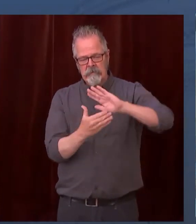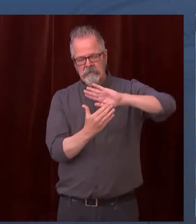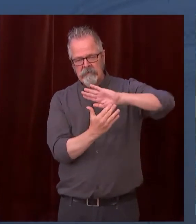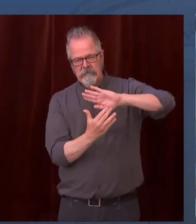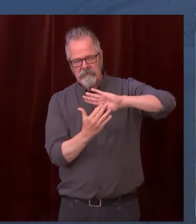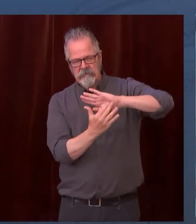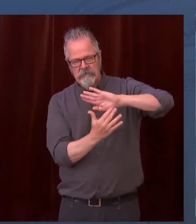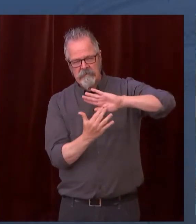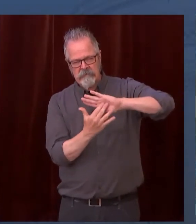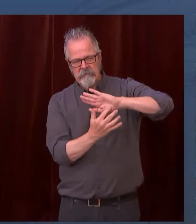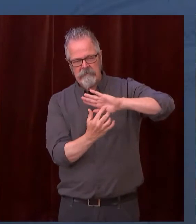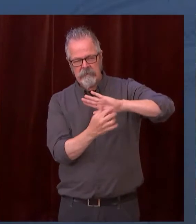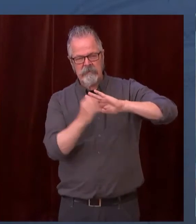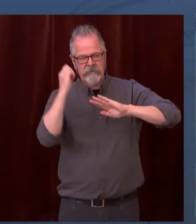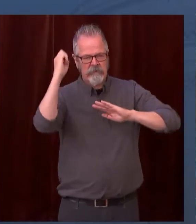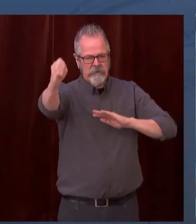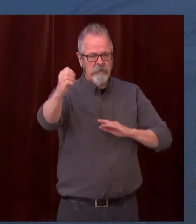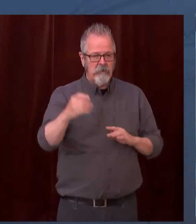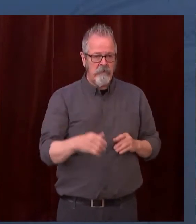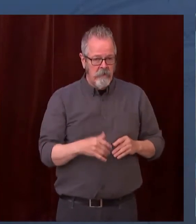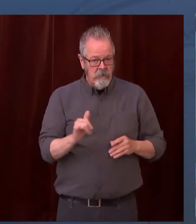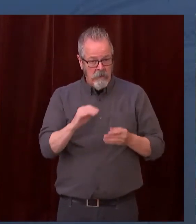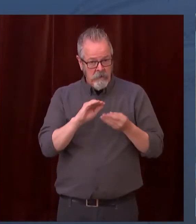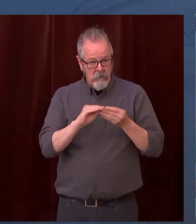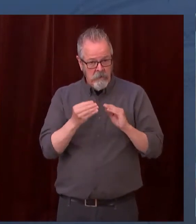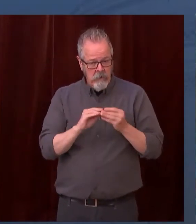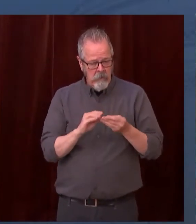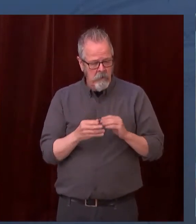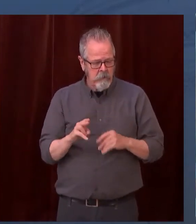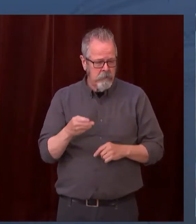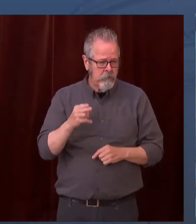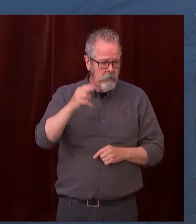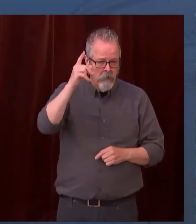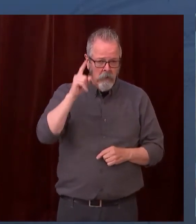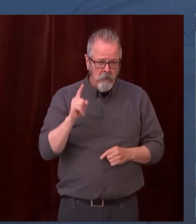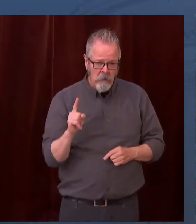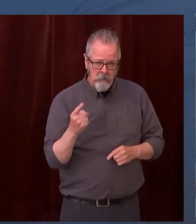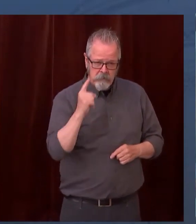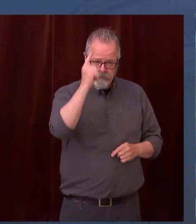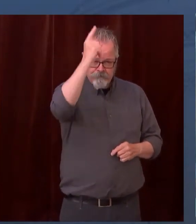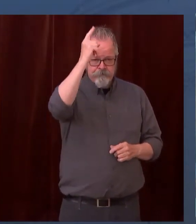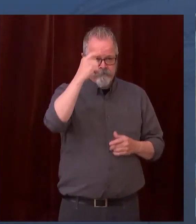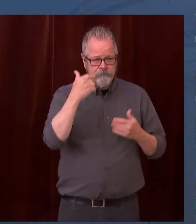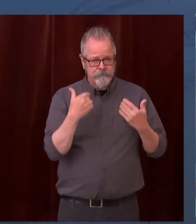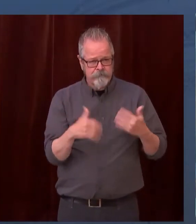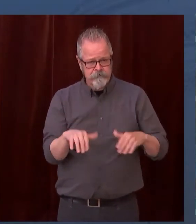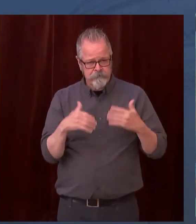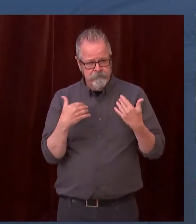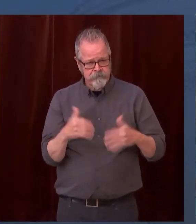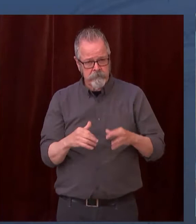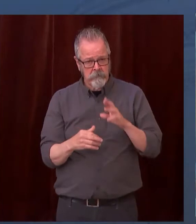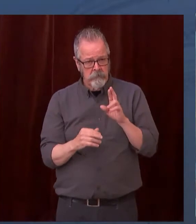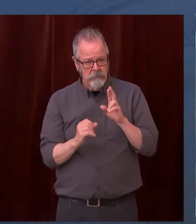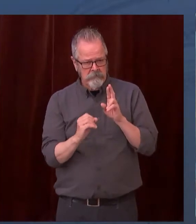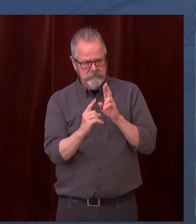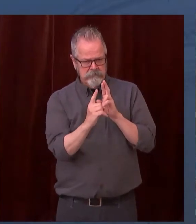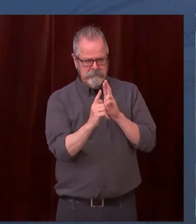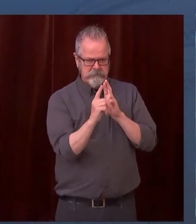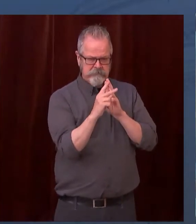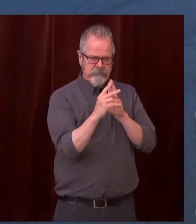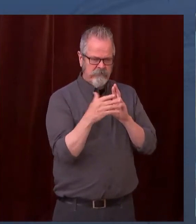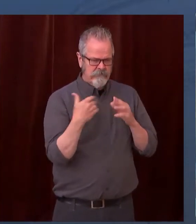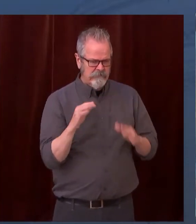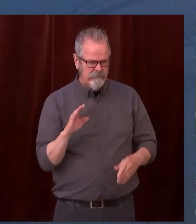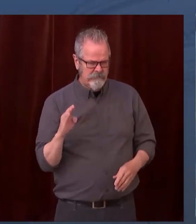containment strategy to help them progress forward in a safe and thoughtful way. Many residents from these hotspot counties are